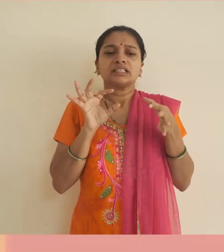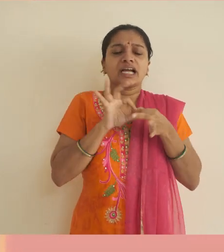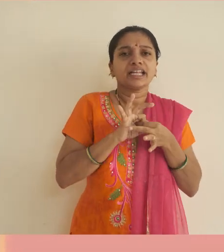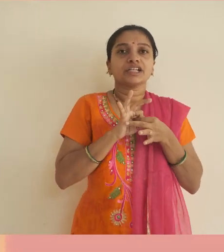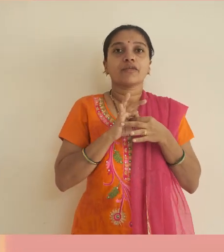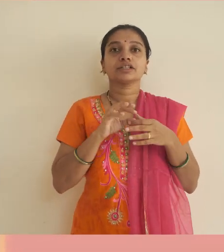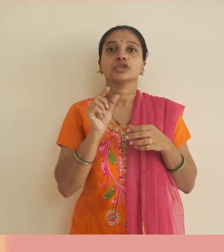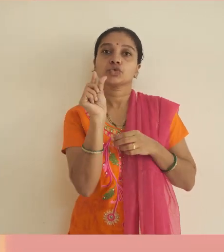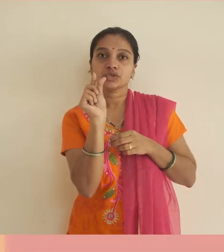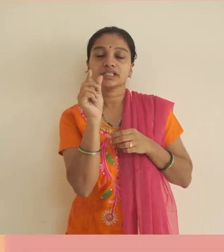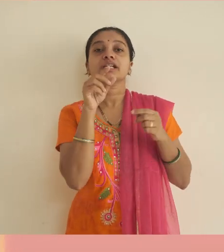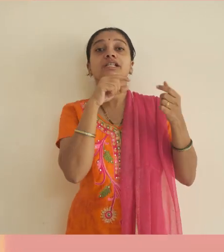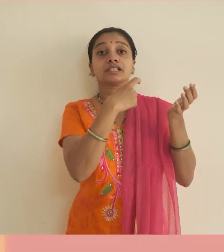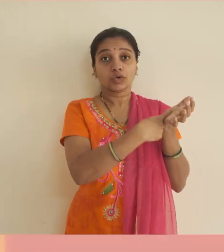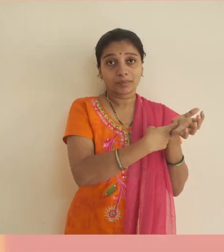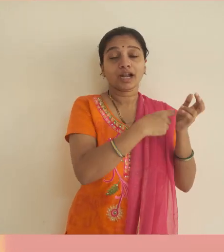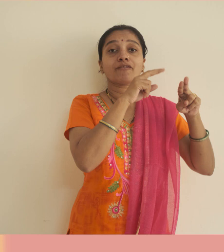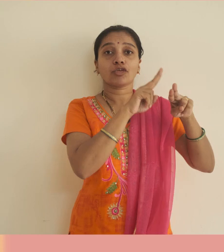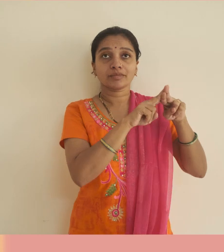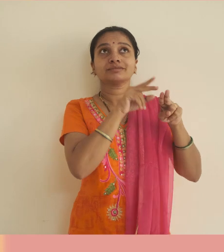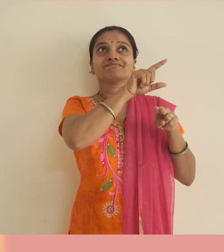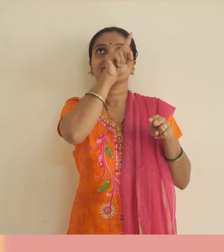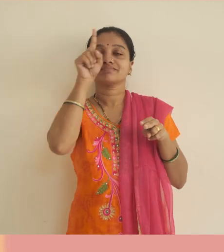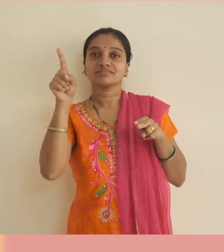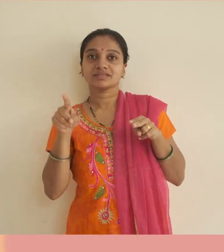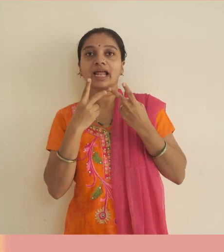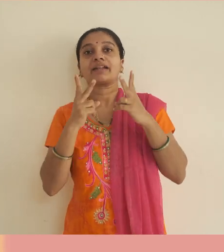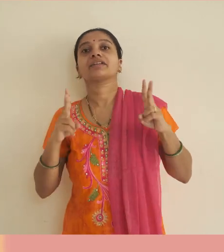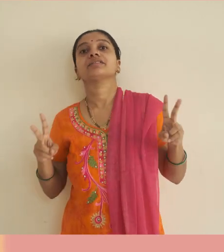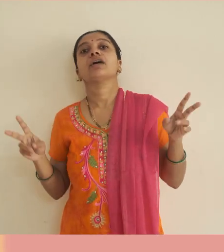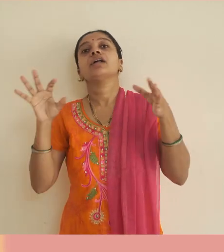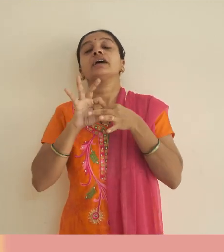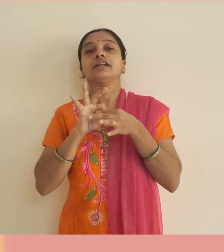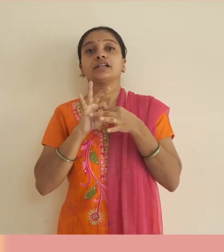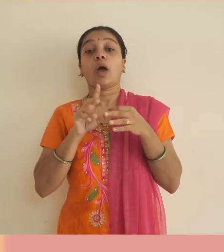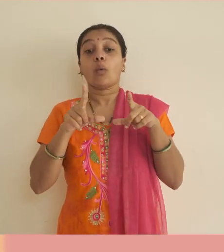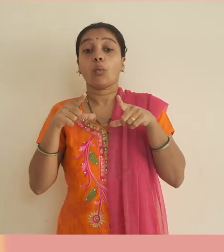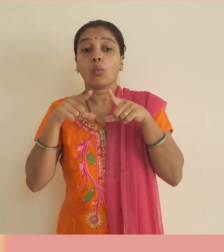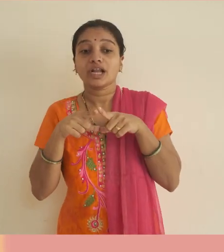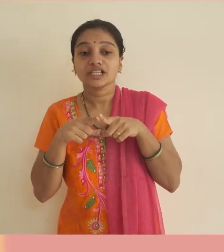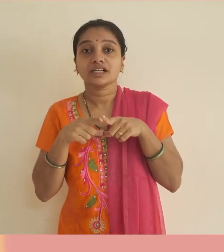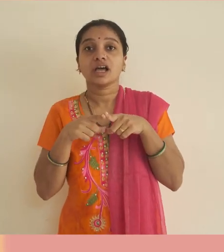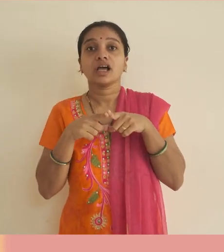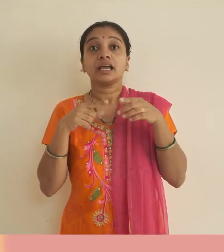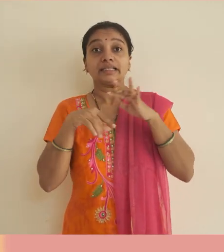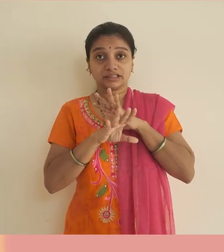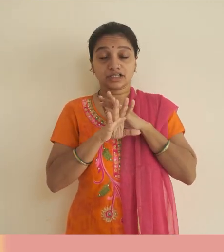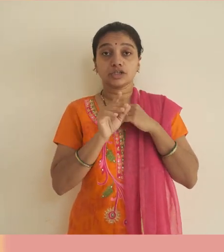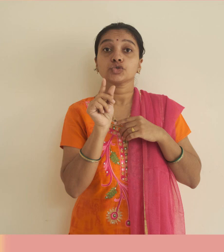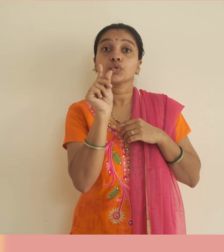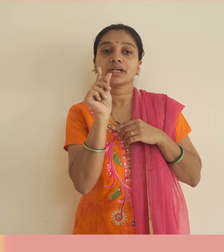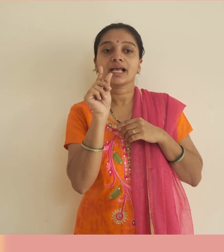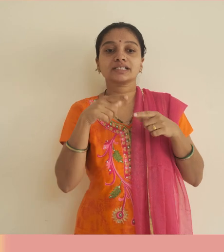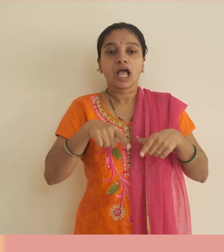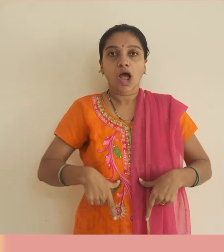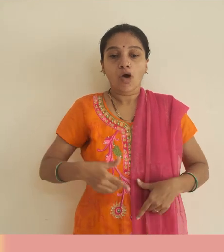consists of the uterus, ovaries, fallopian tube, cervix, and the vagina. The uterus is